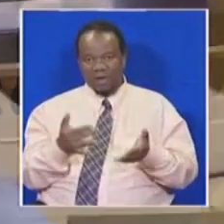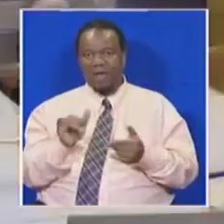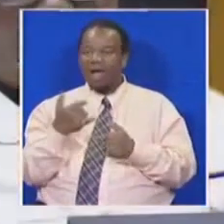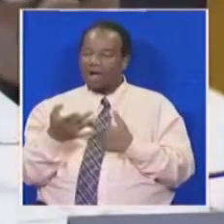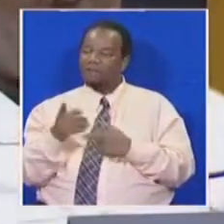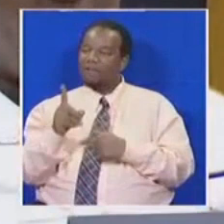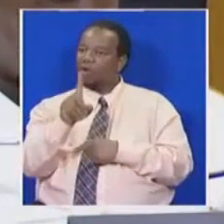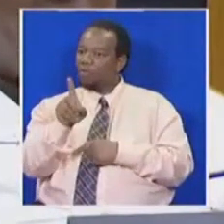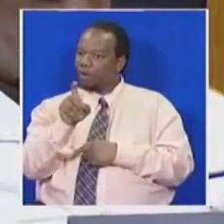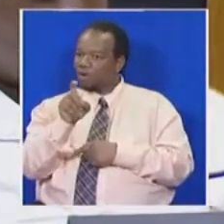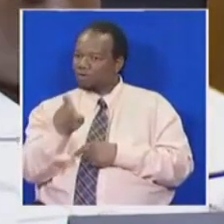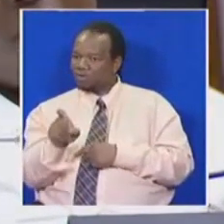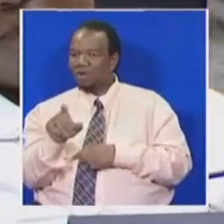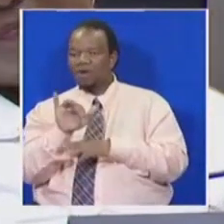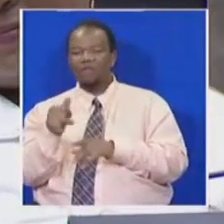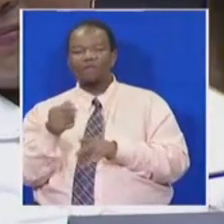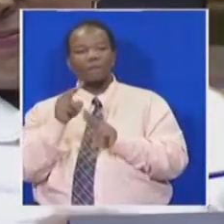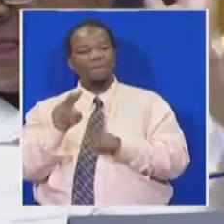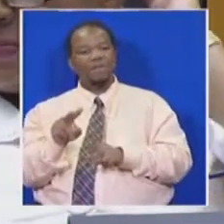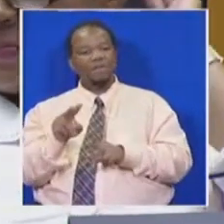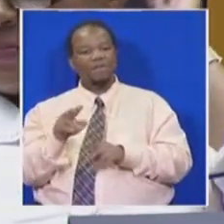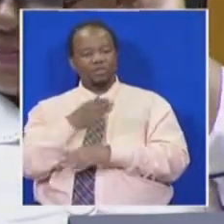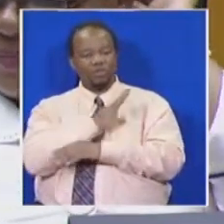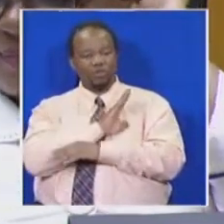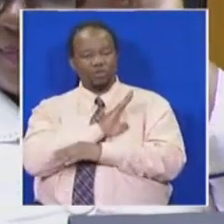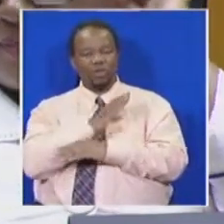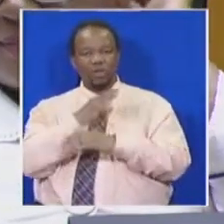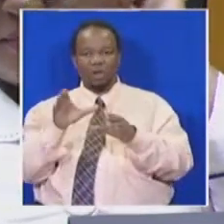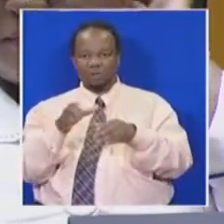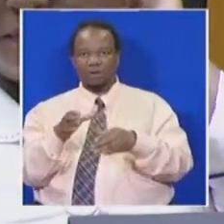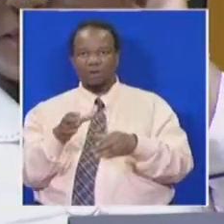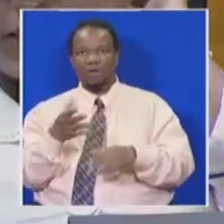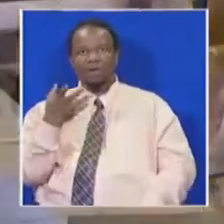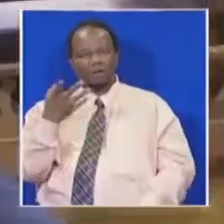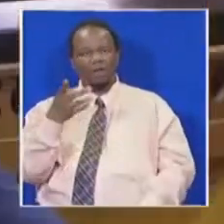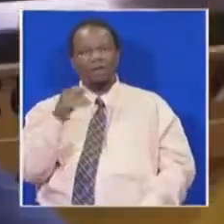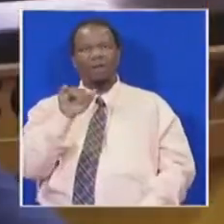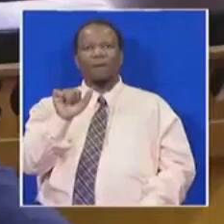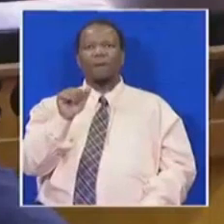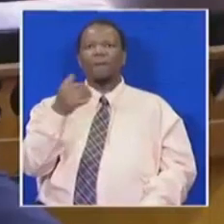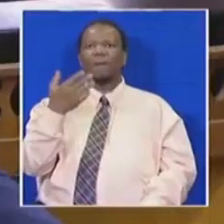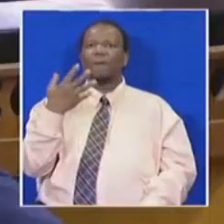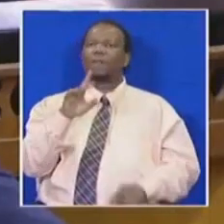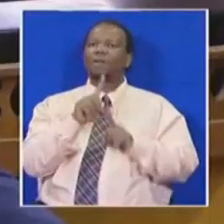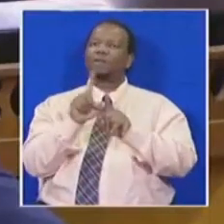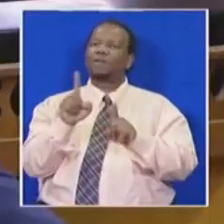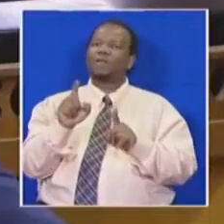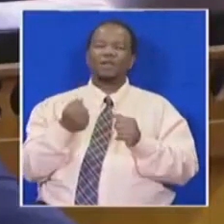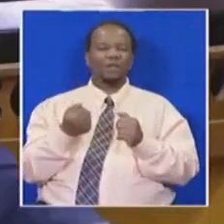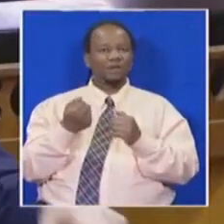questions on the peace and security cluster." But it's not enough. Madam Chair. The Division of Revenue Amendment